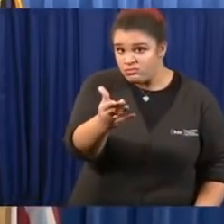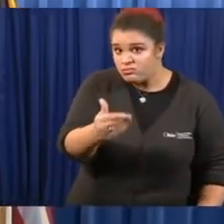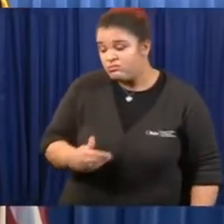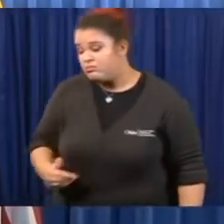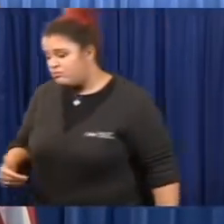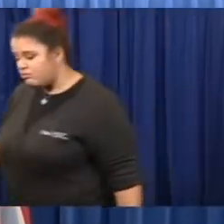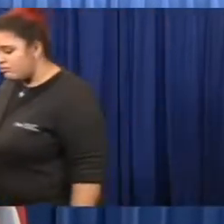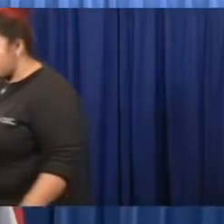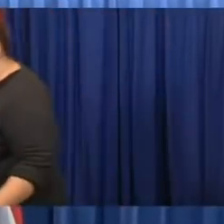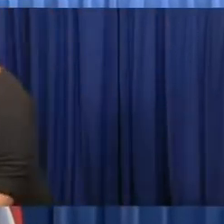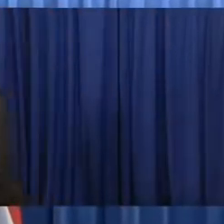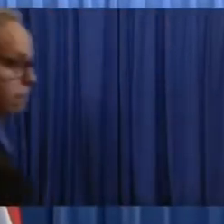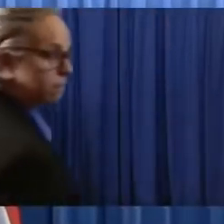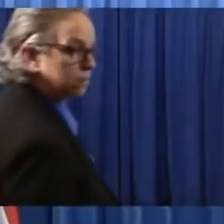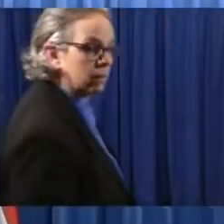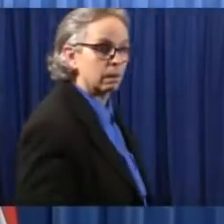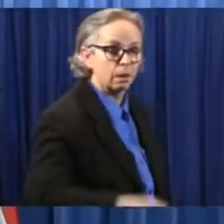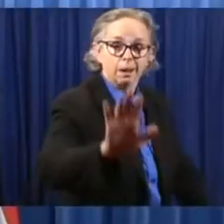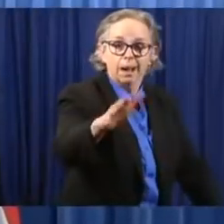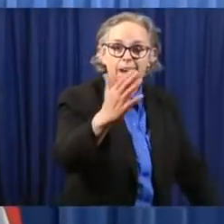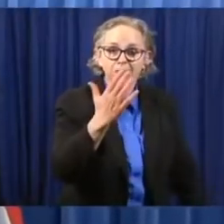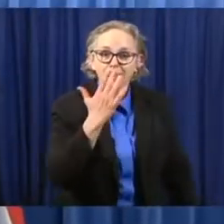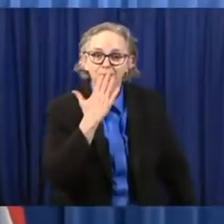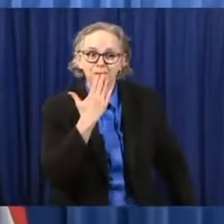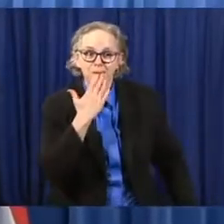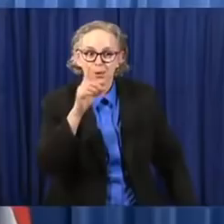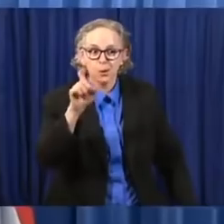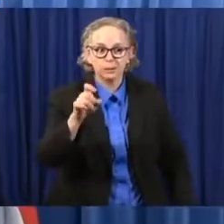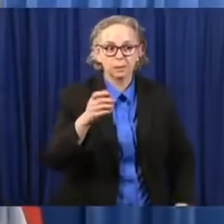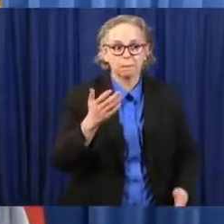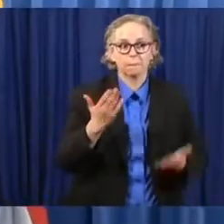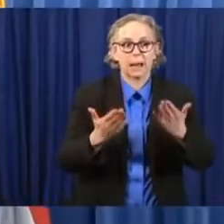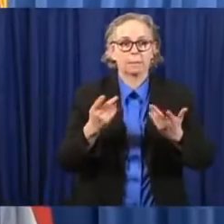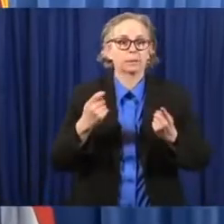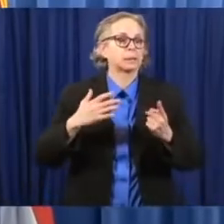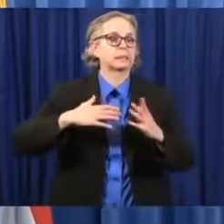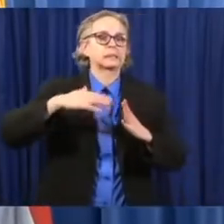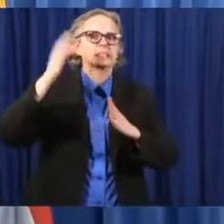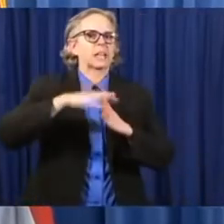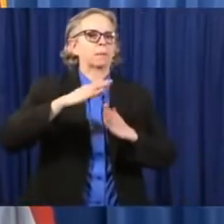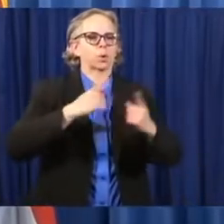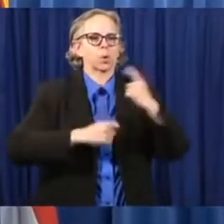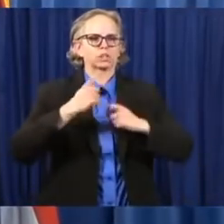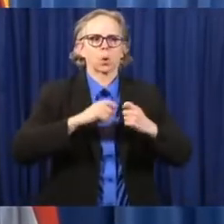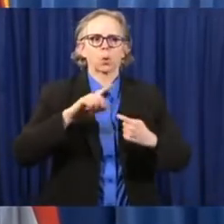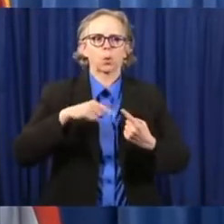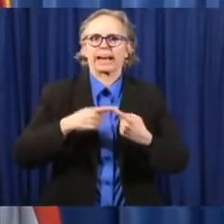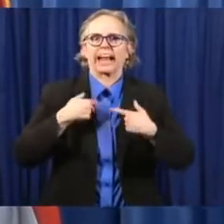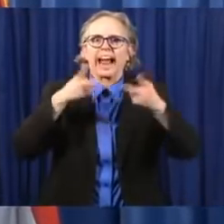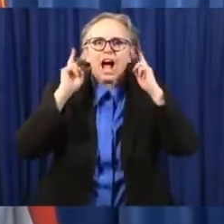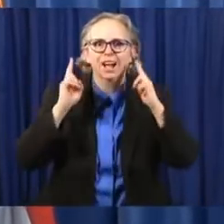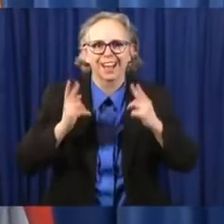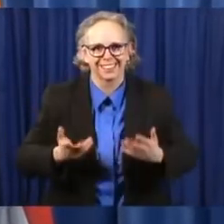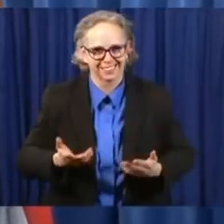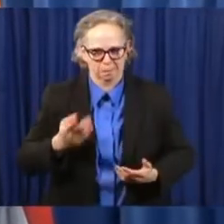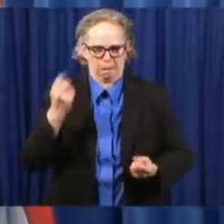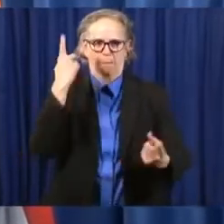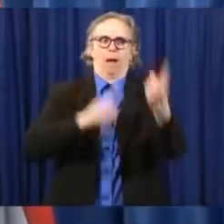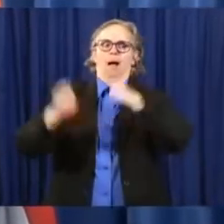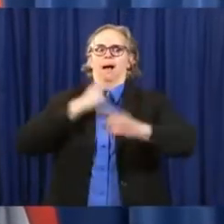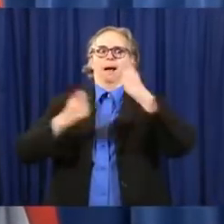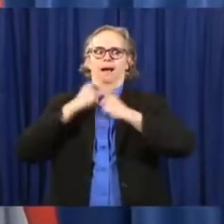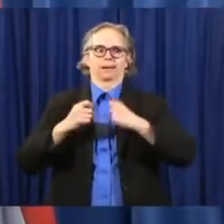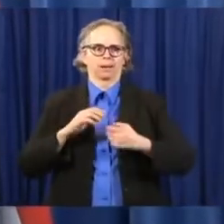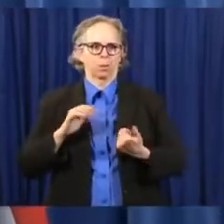and it's probably the most frequently asked question I get is when can I get a haircut, or when can I go to